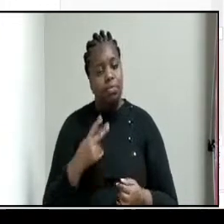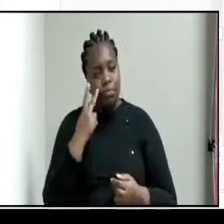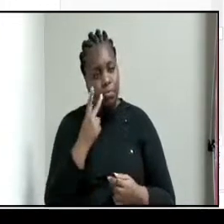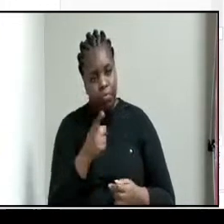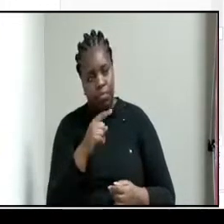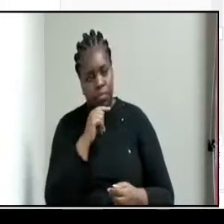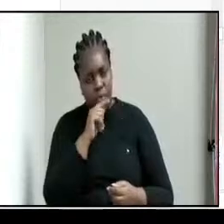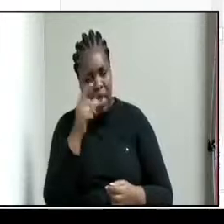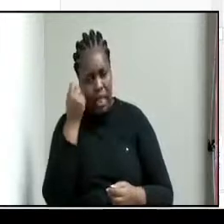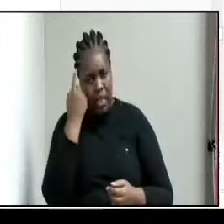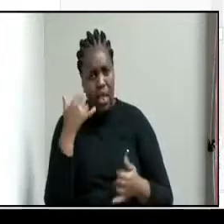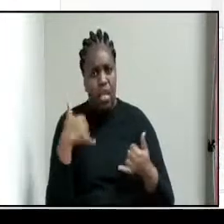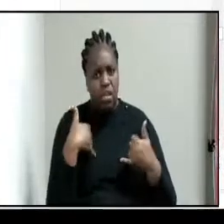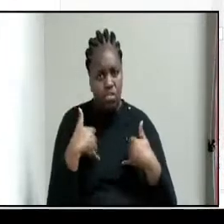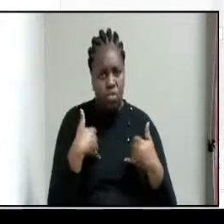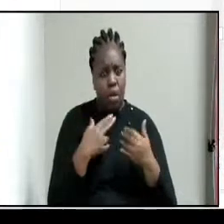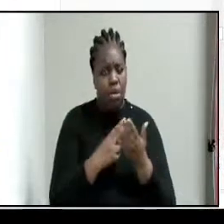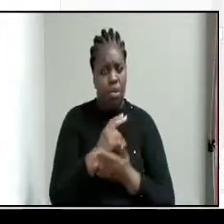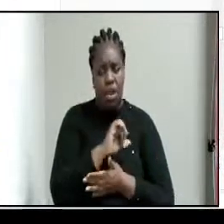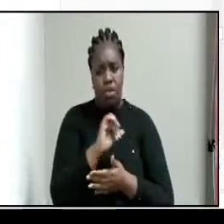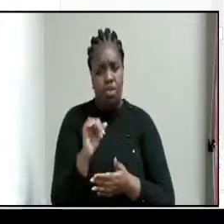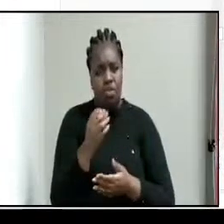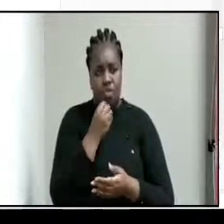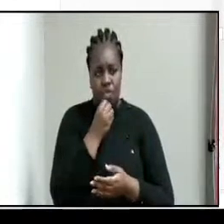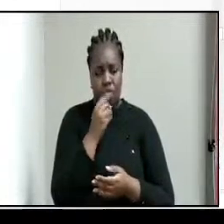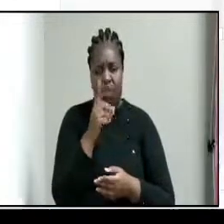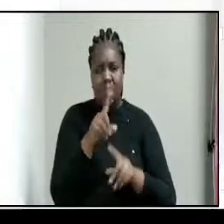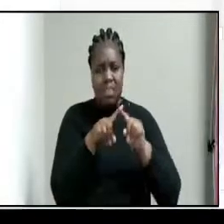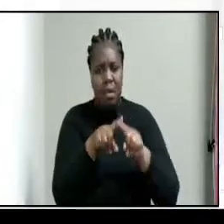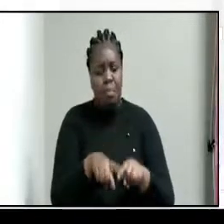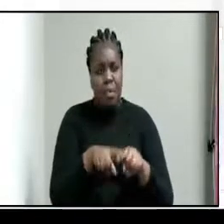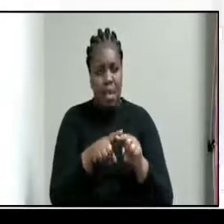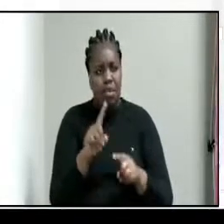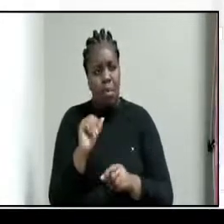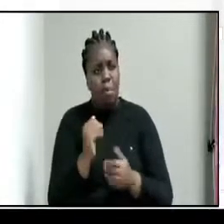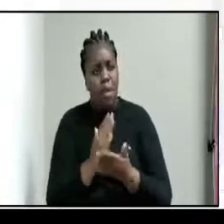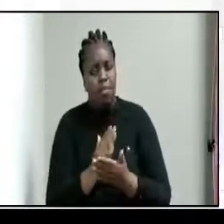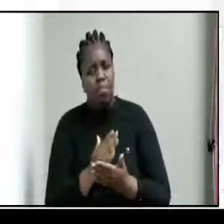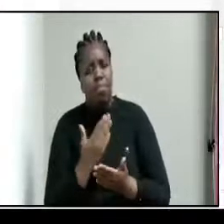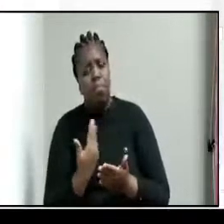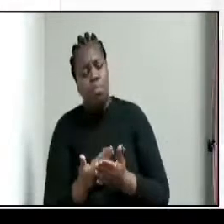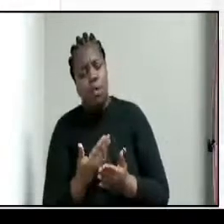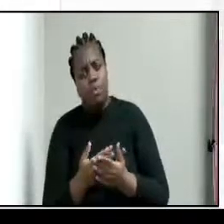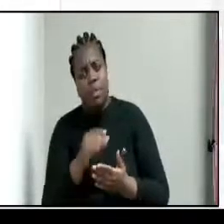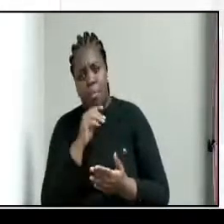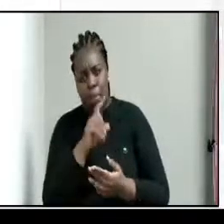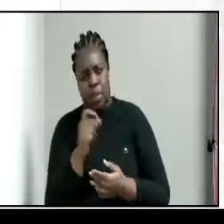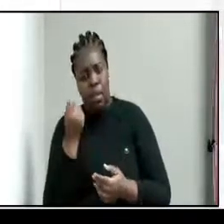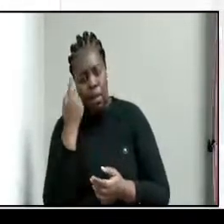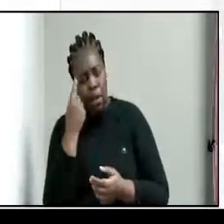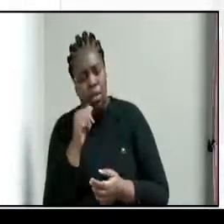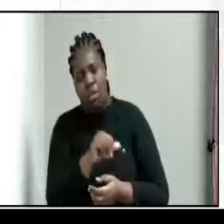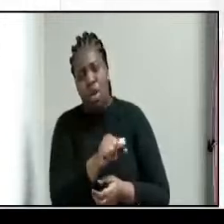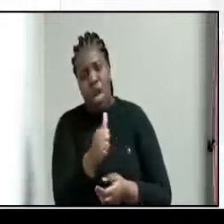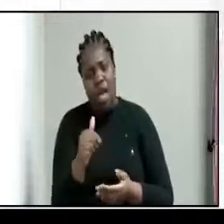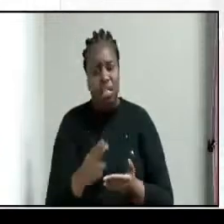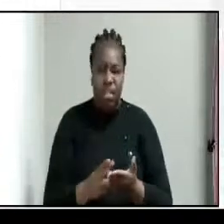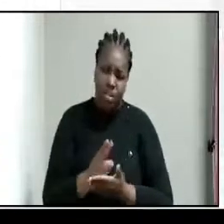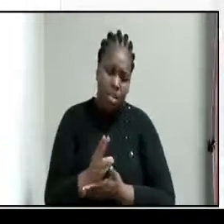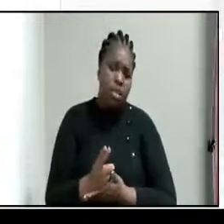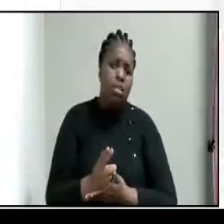that the realization and enjoyment of the right to food both depends on and makes possible the enjoyment and realization of other rights.